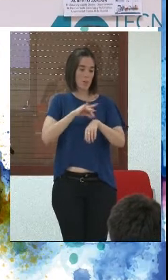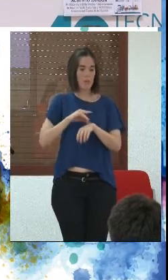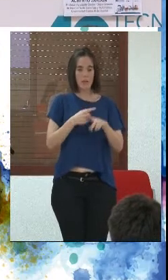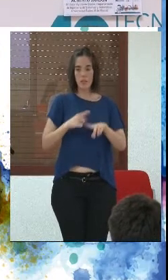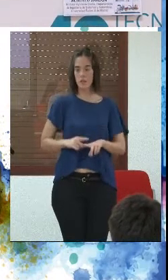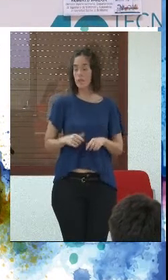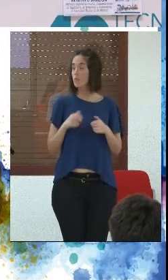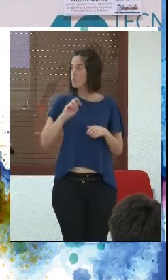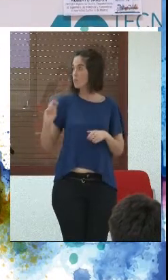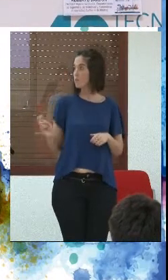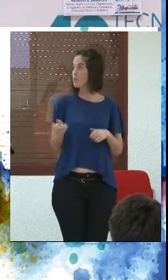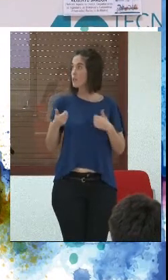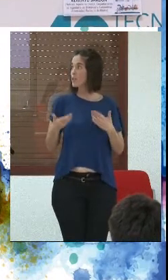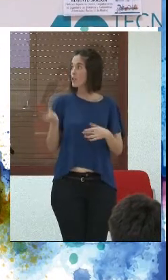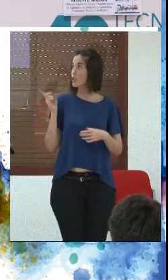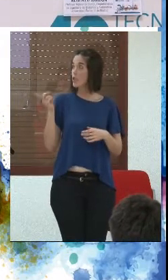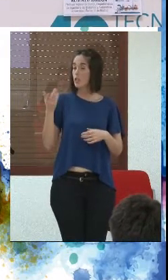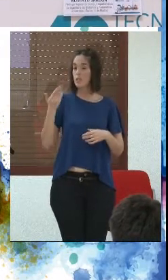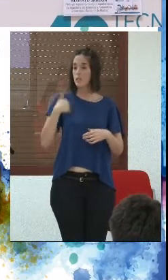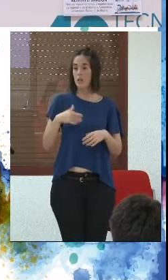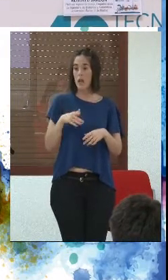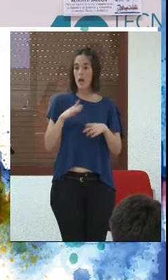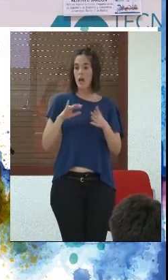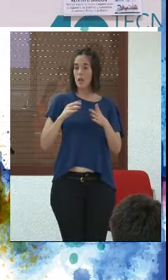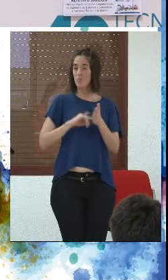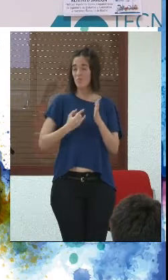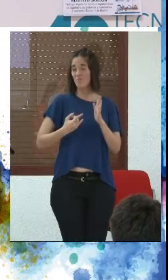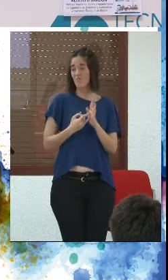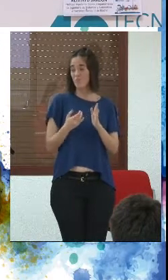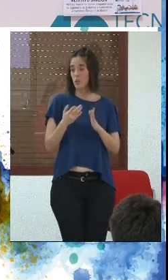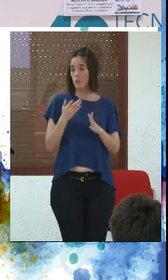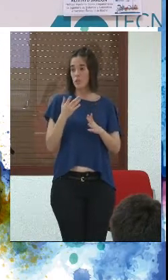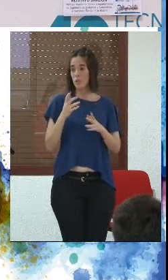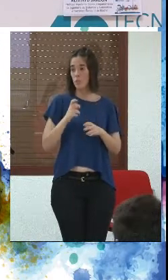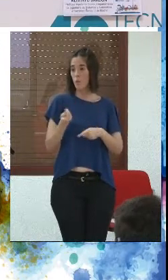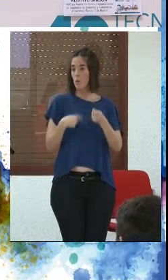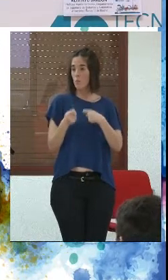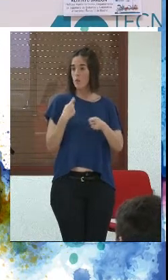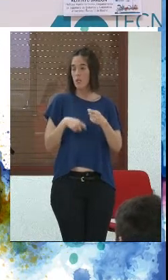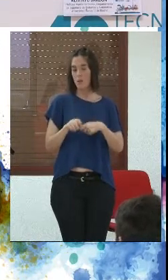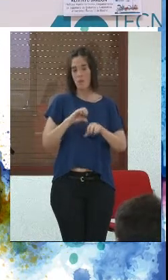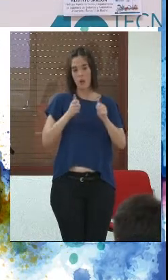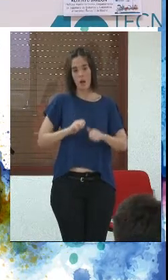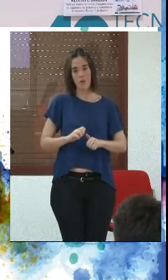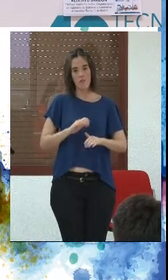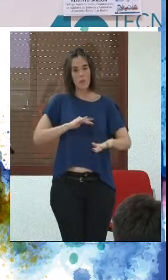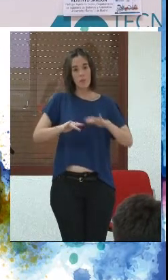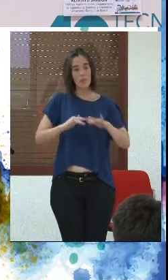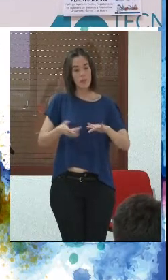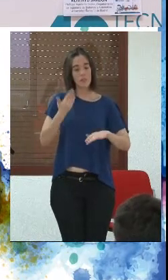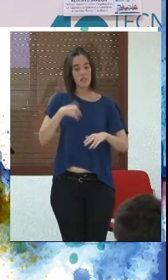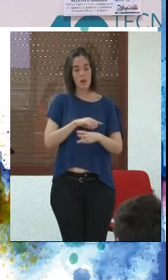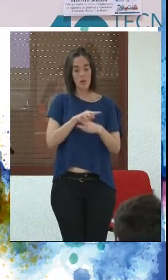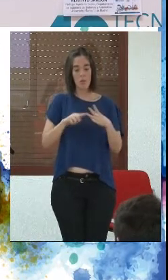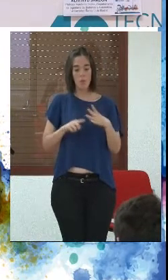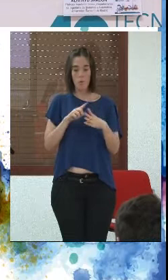patients. To go from the functional compensation that we have with this commercial device to an active rehabilitation,